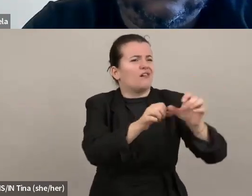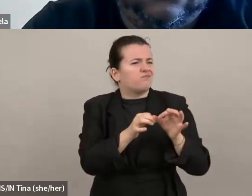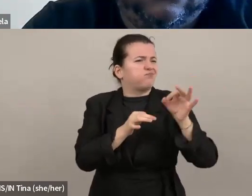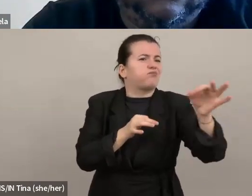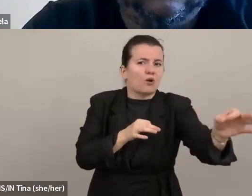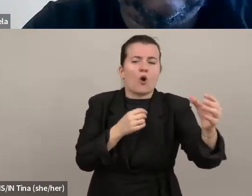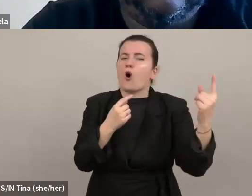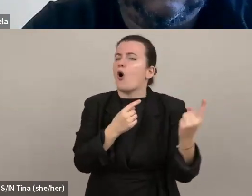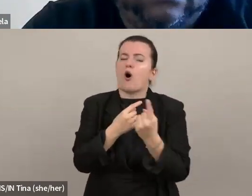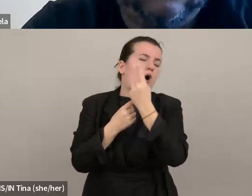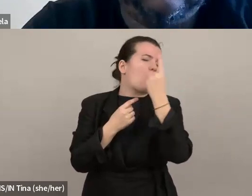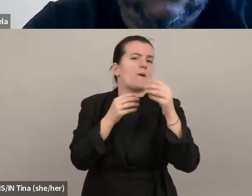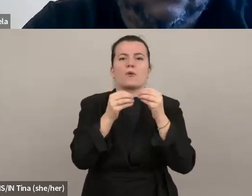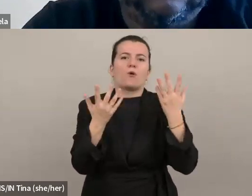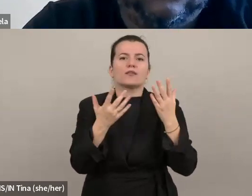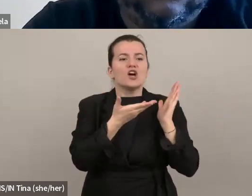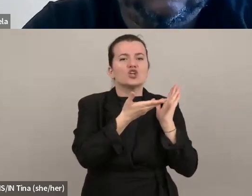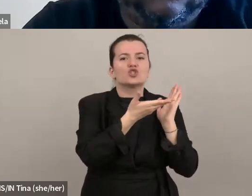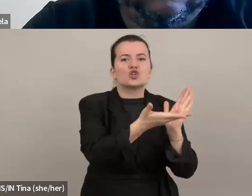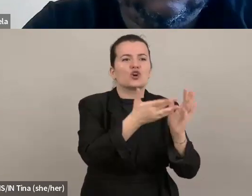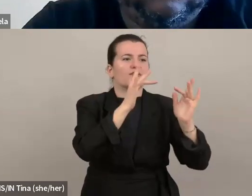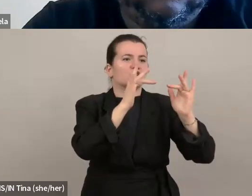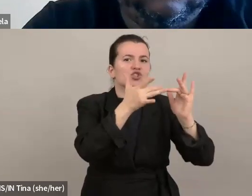of services maybe, and